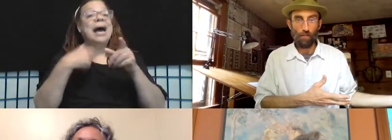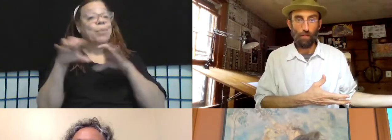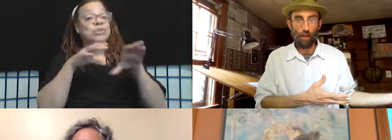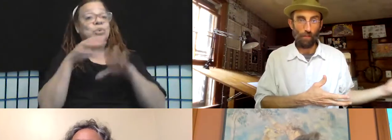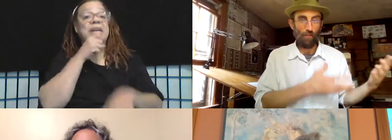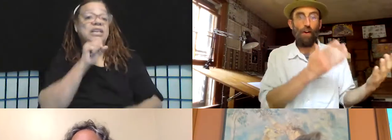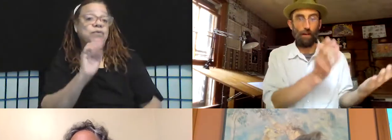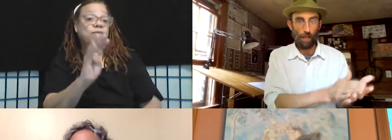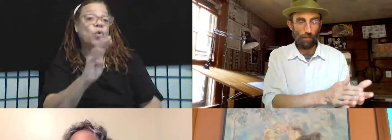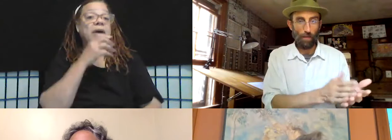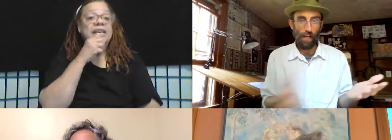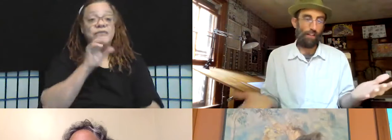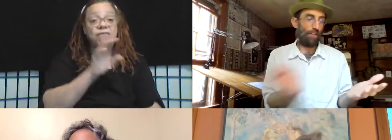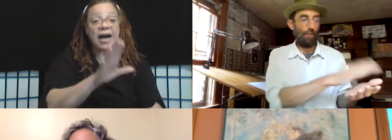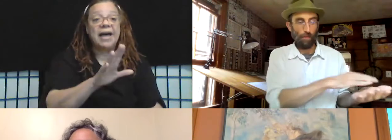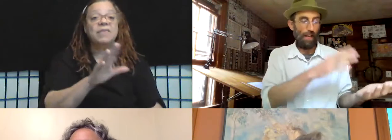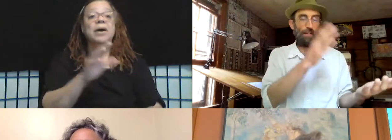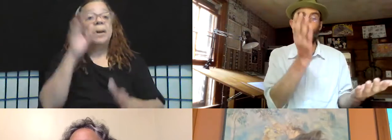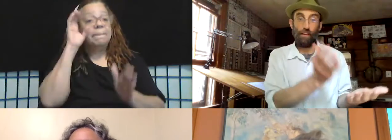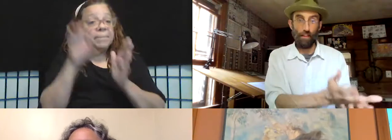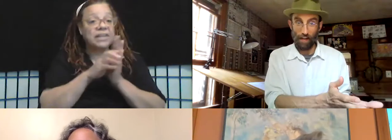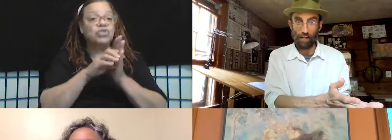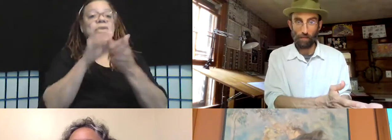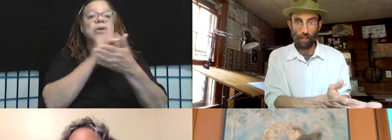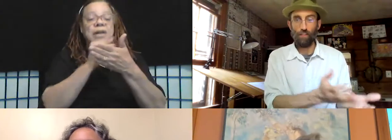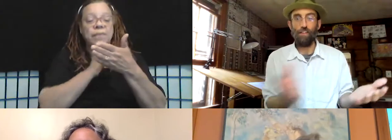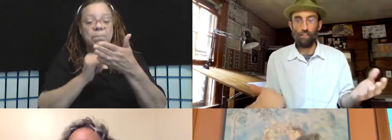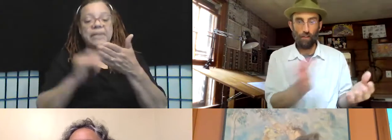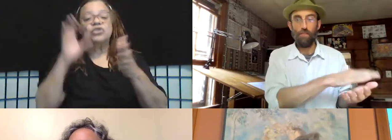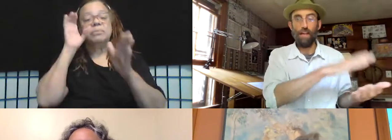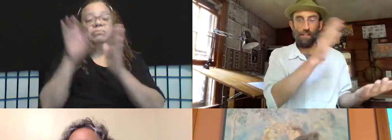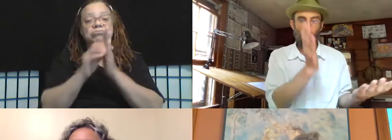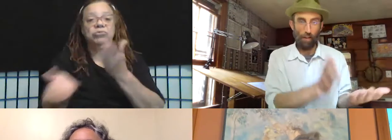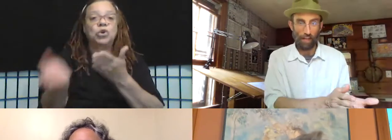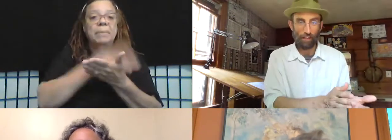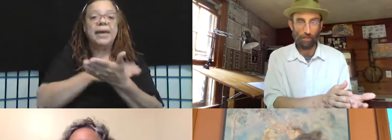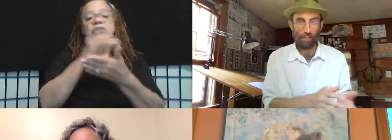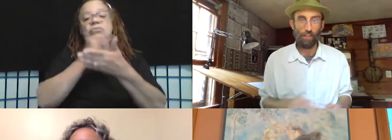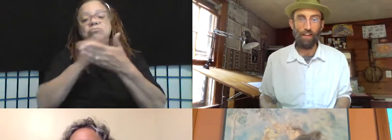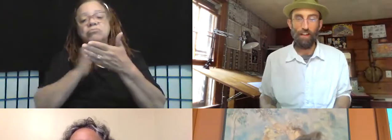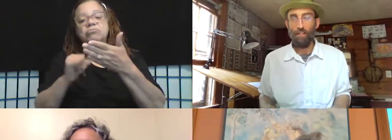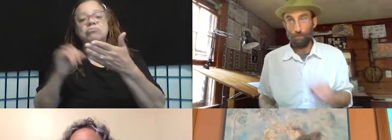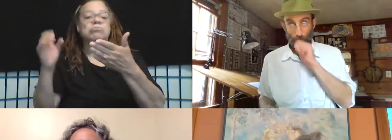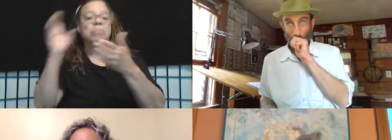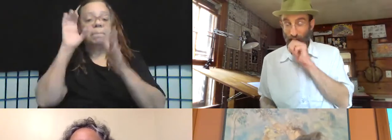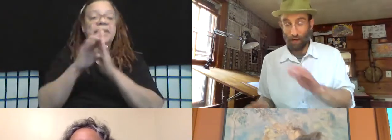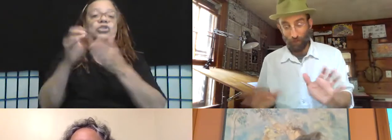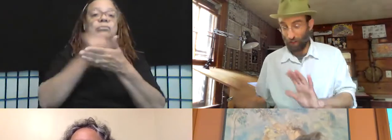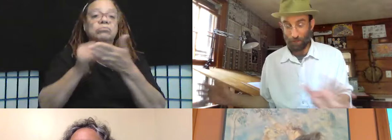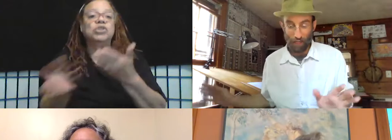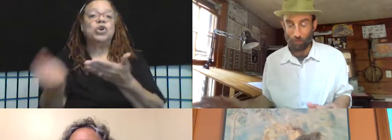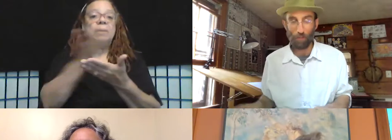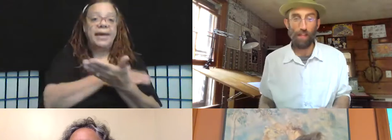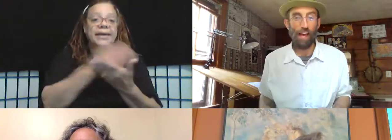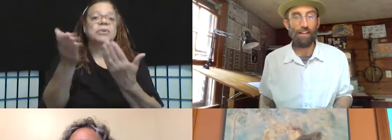or 5 years old. I was drawing a picture on a page, turning the page, drawing the next picture, turn the page, draw the next picture. And I